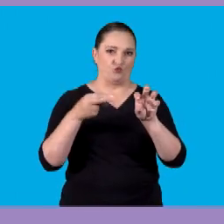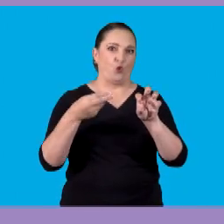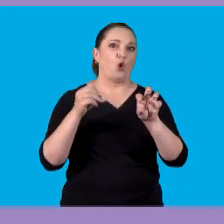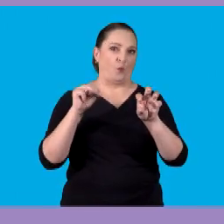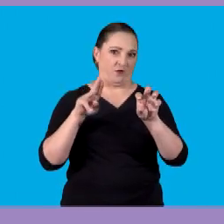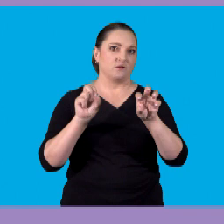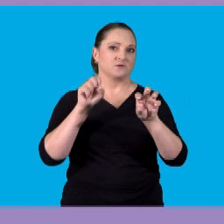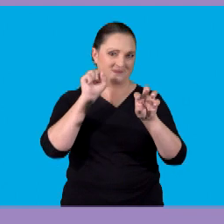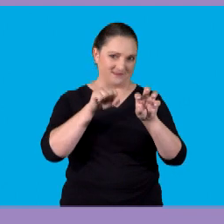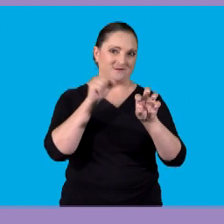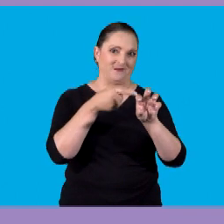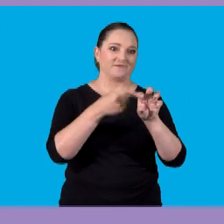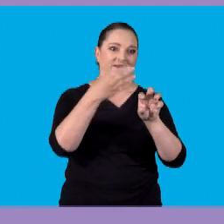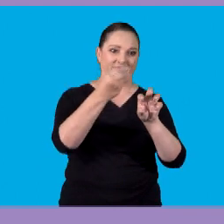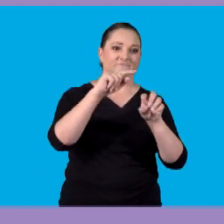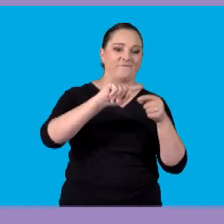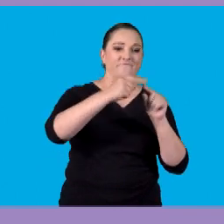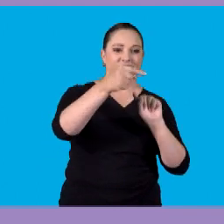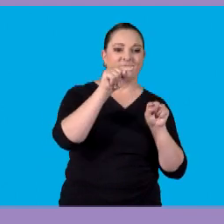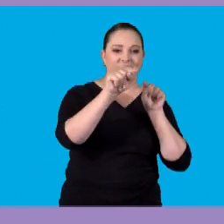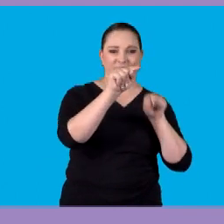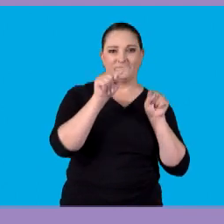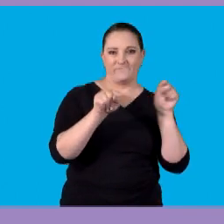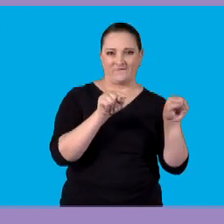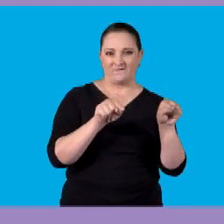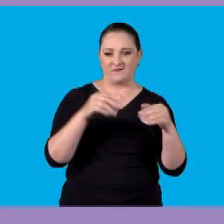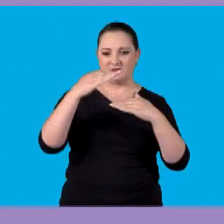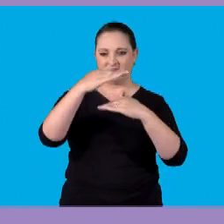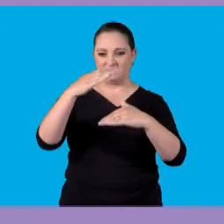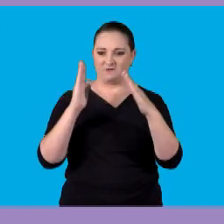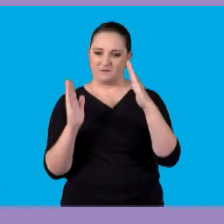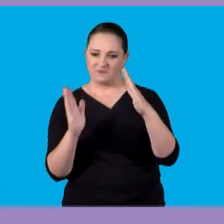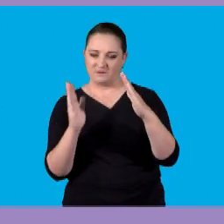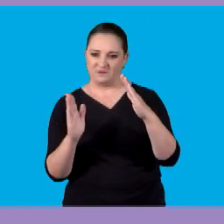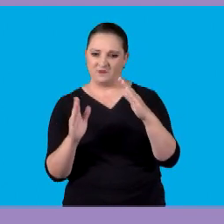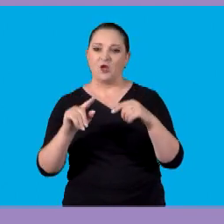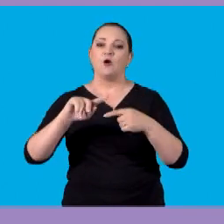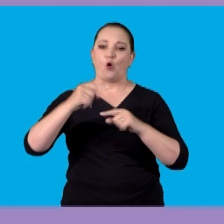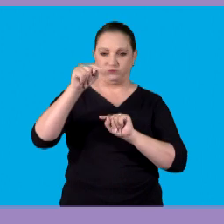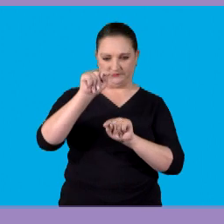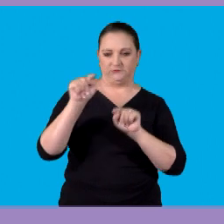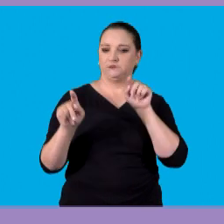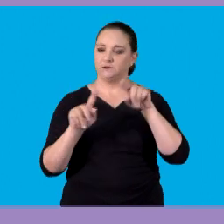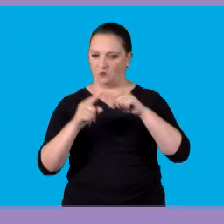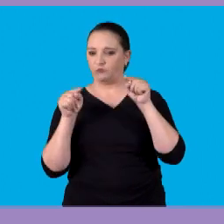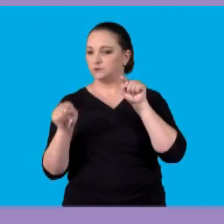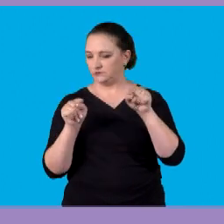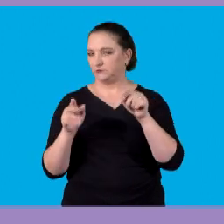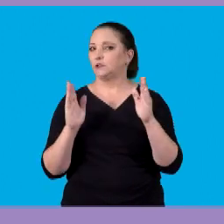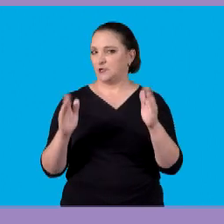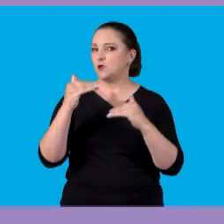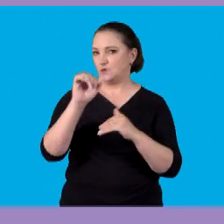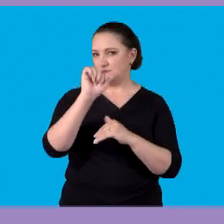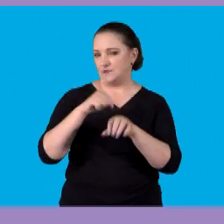Definitely a rhombus has two opposite sides that are equal. A parallelogram has two opposite sides that are